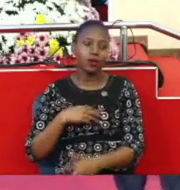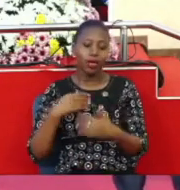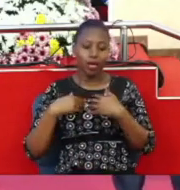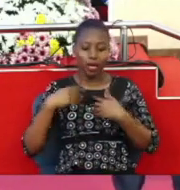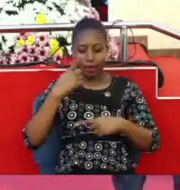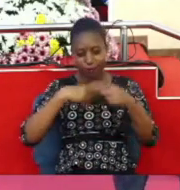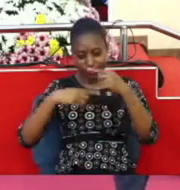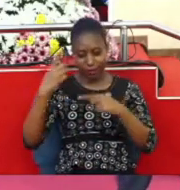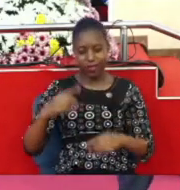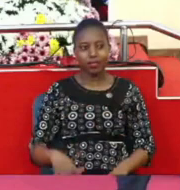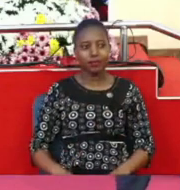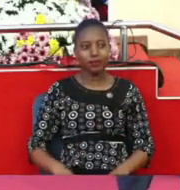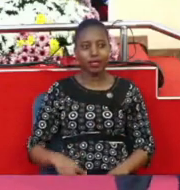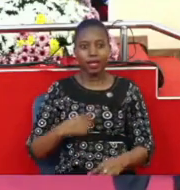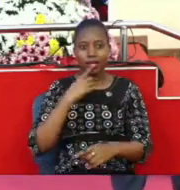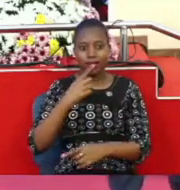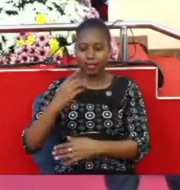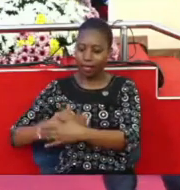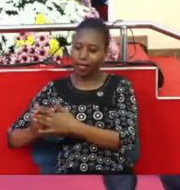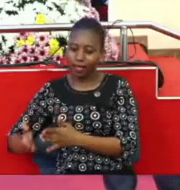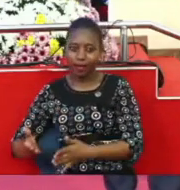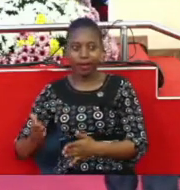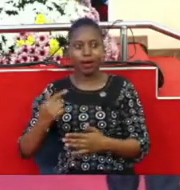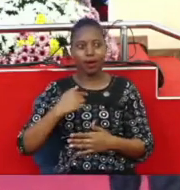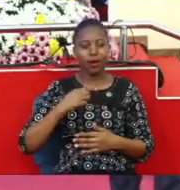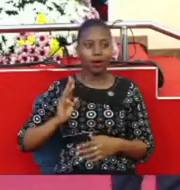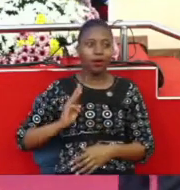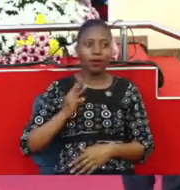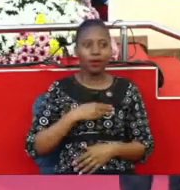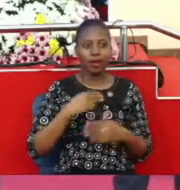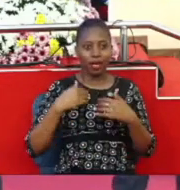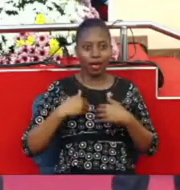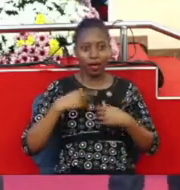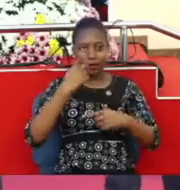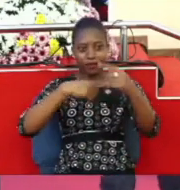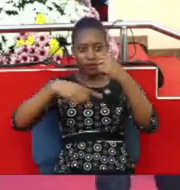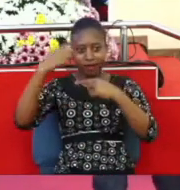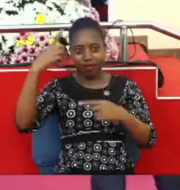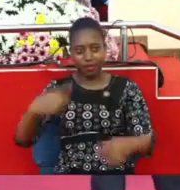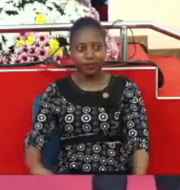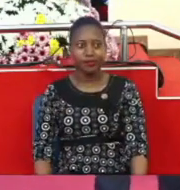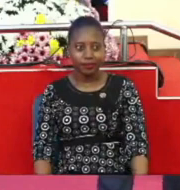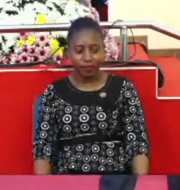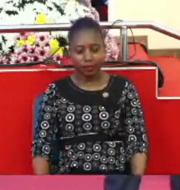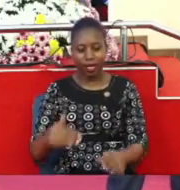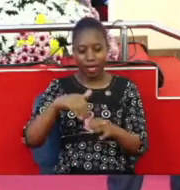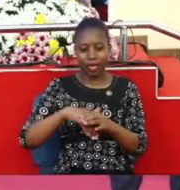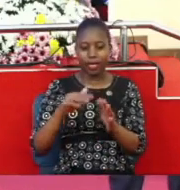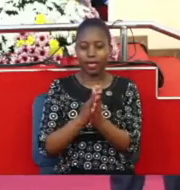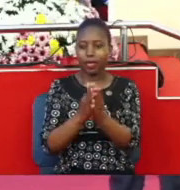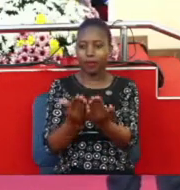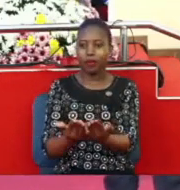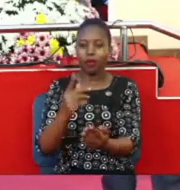Tell your neighbor, we have victory. We have victory. In Genesis chapter